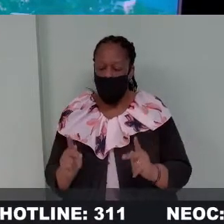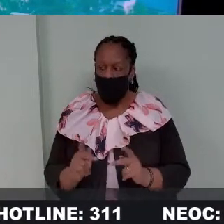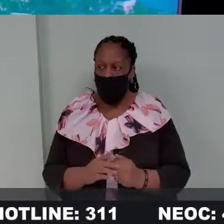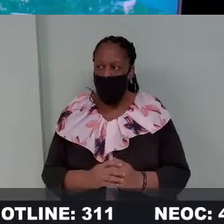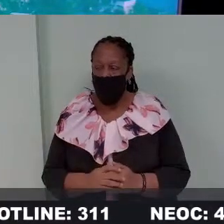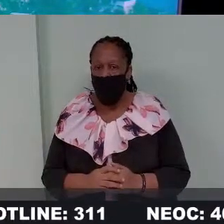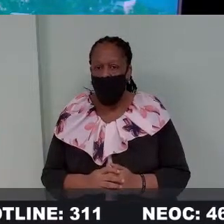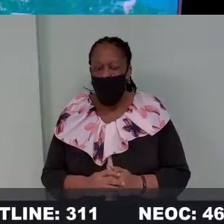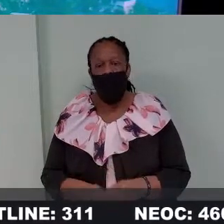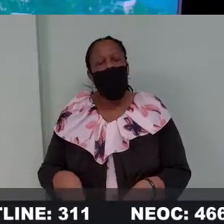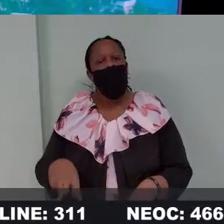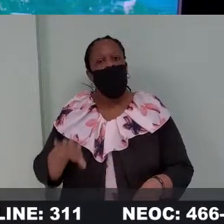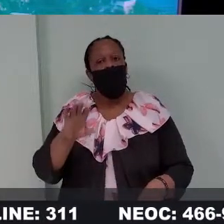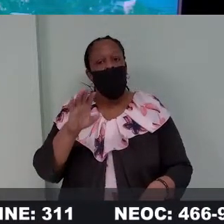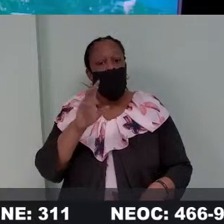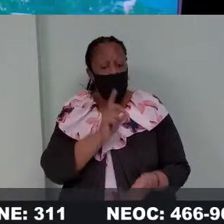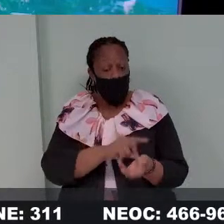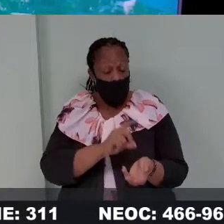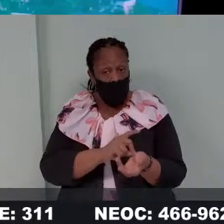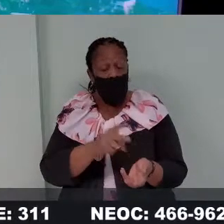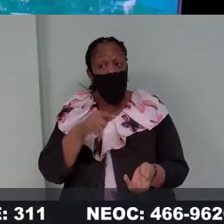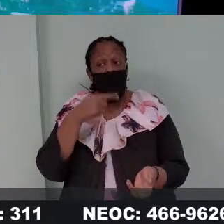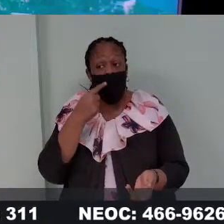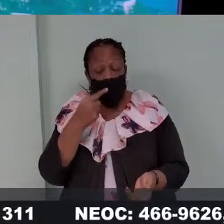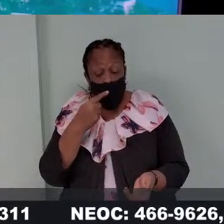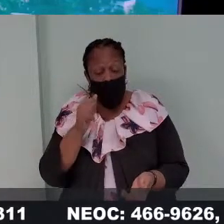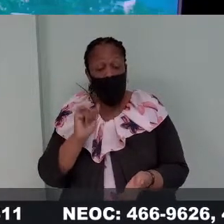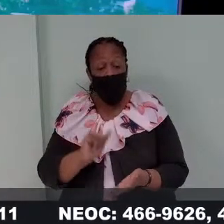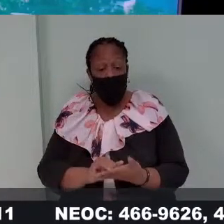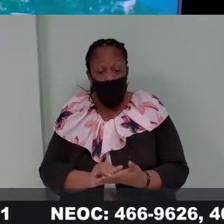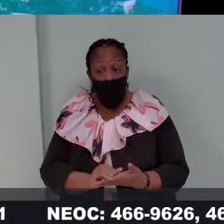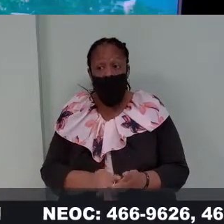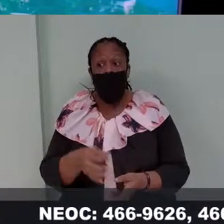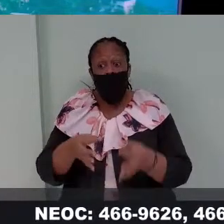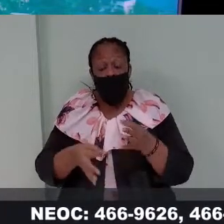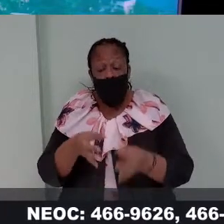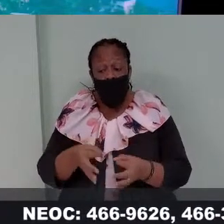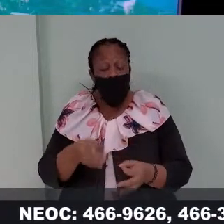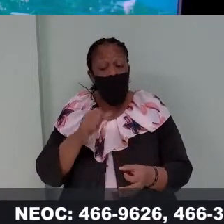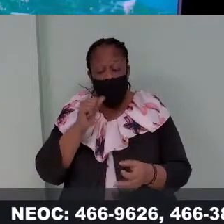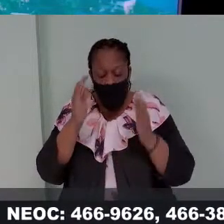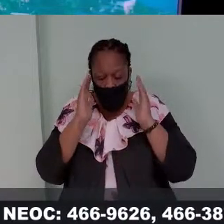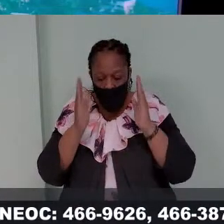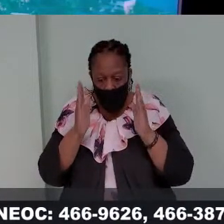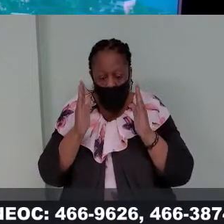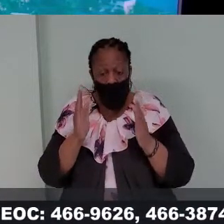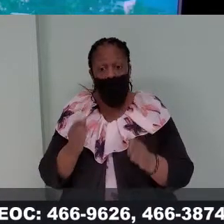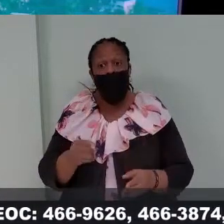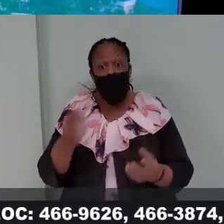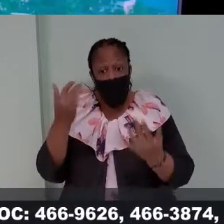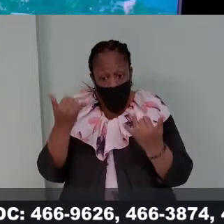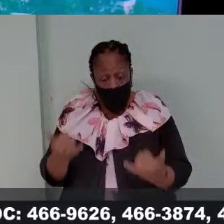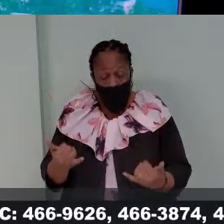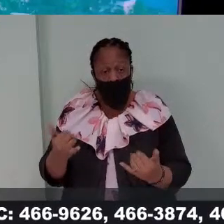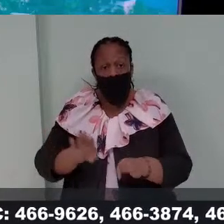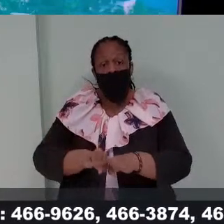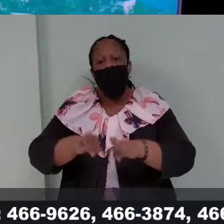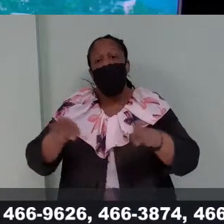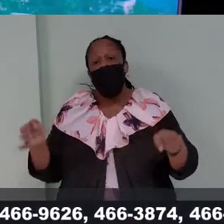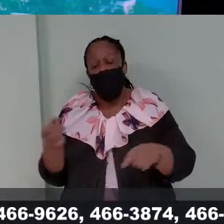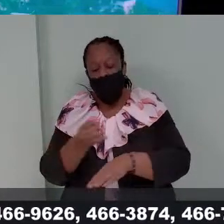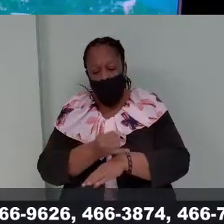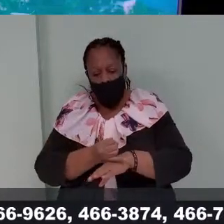the risks of exposure to the virus now that our borders are reopened, and the need for authorities to carefully